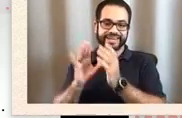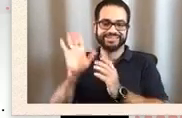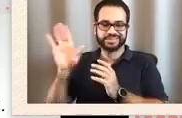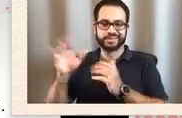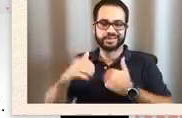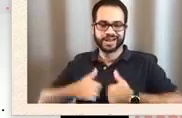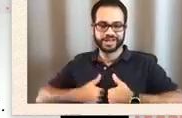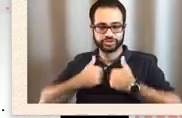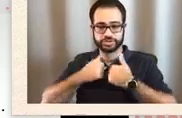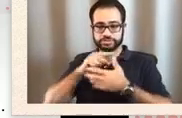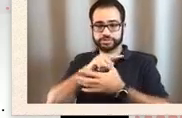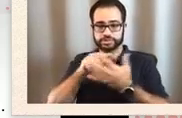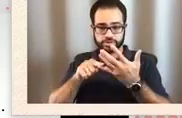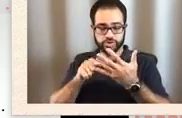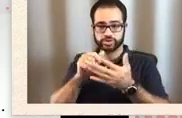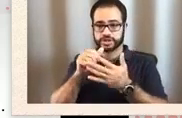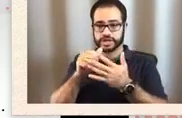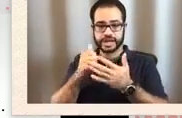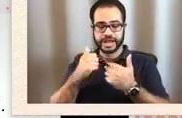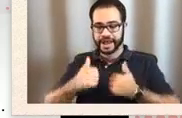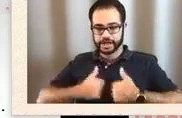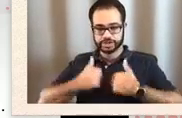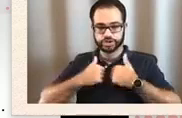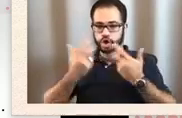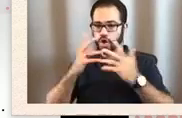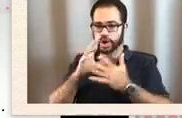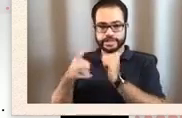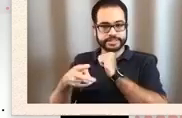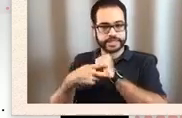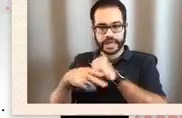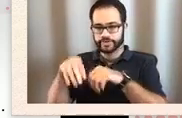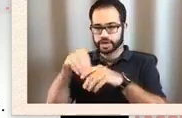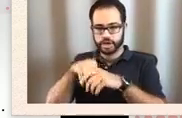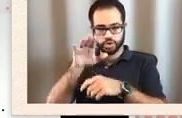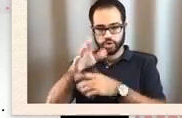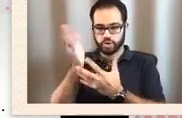addresses that are already recorded in your record in APD iConnect.